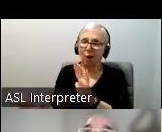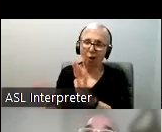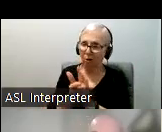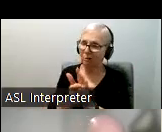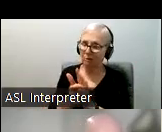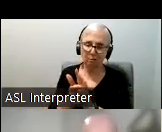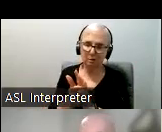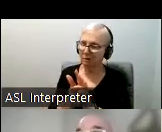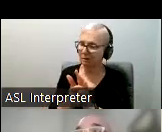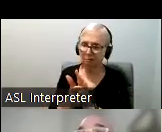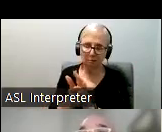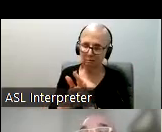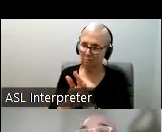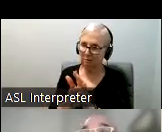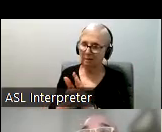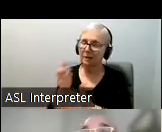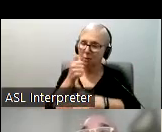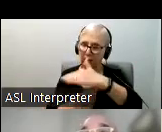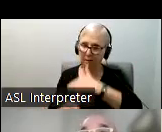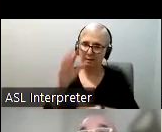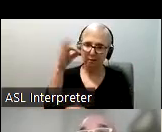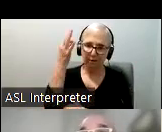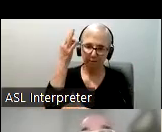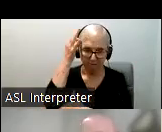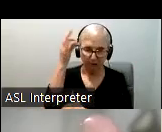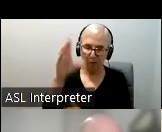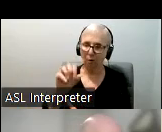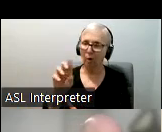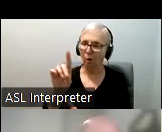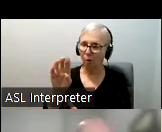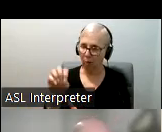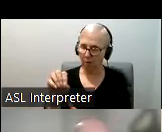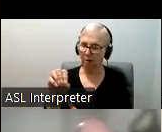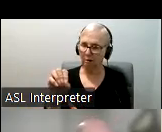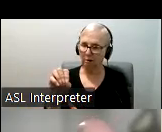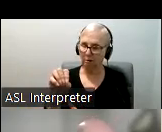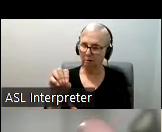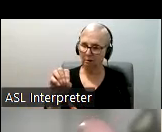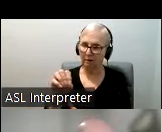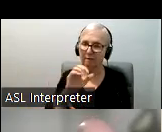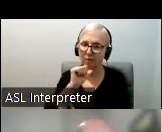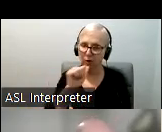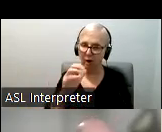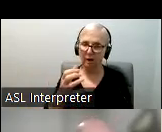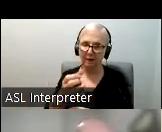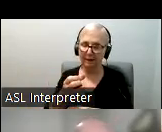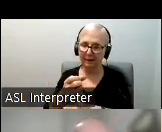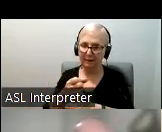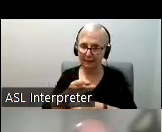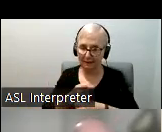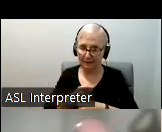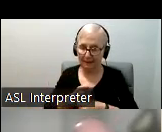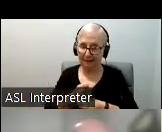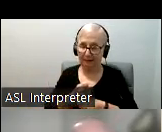And that's what it is under federal code. And that's if you're not getting anywhere on a state